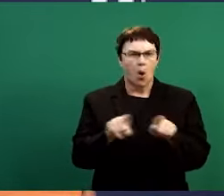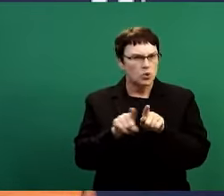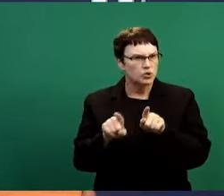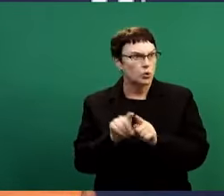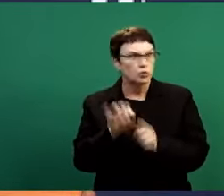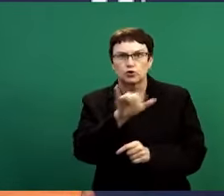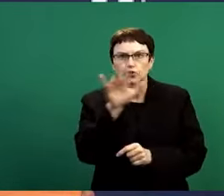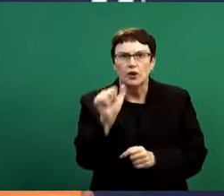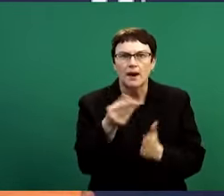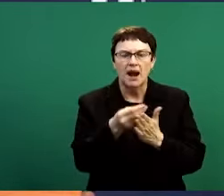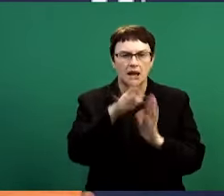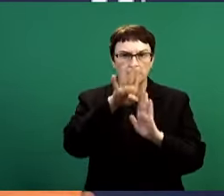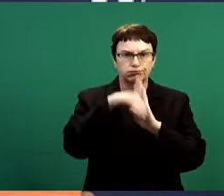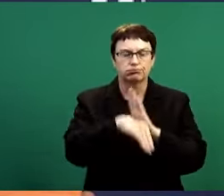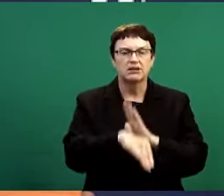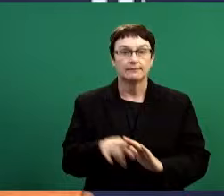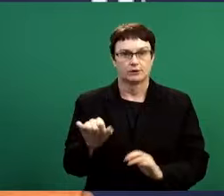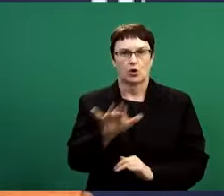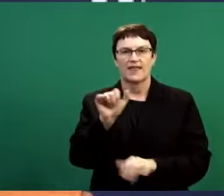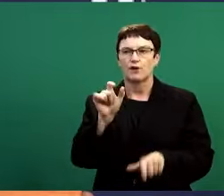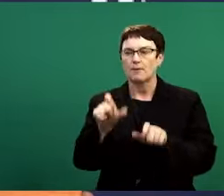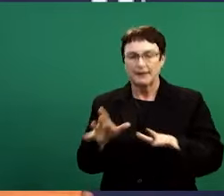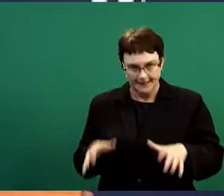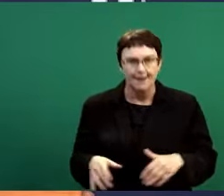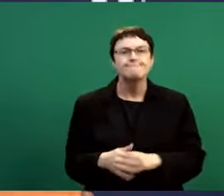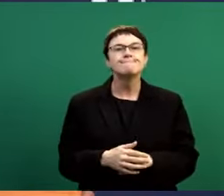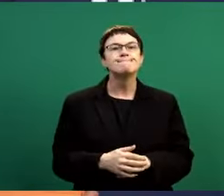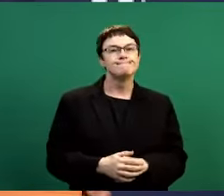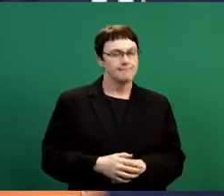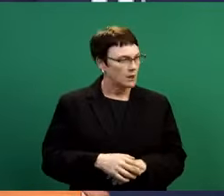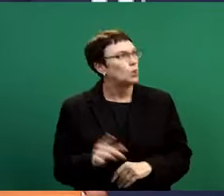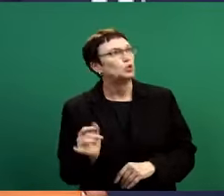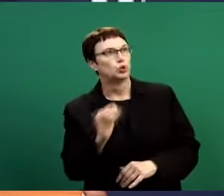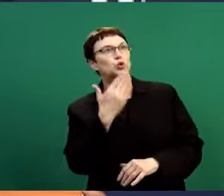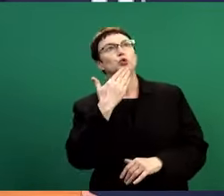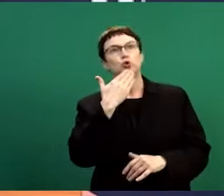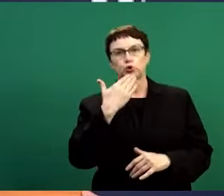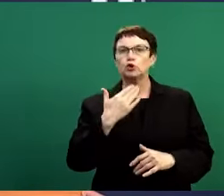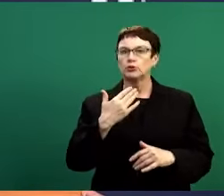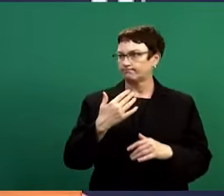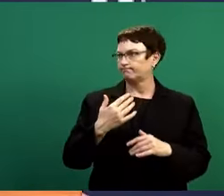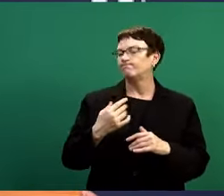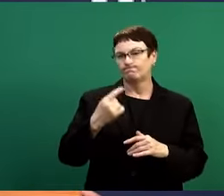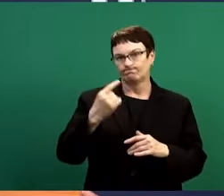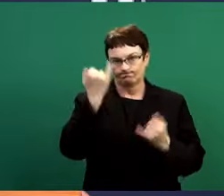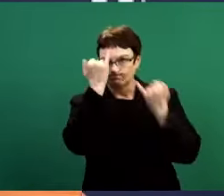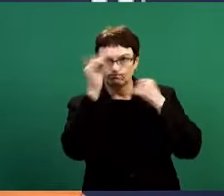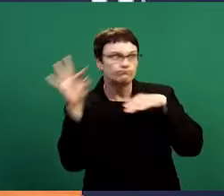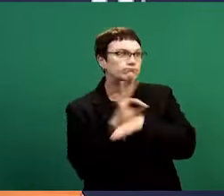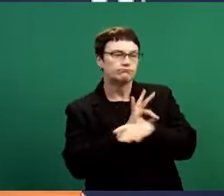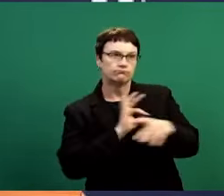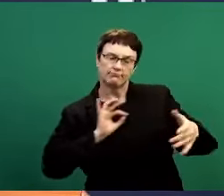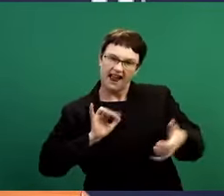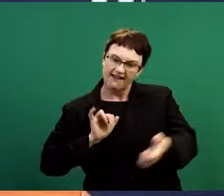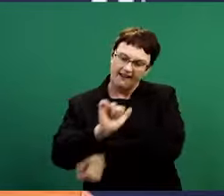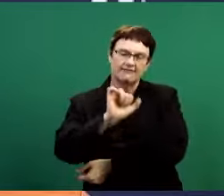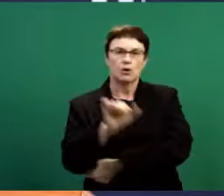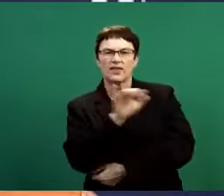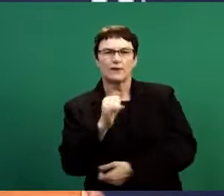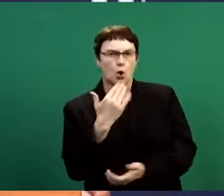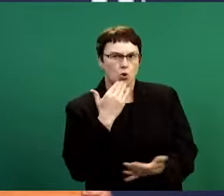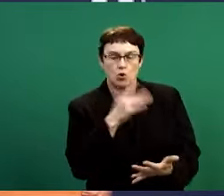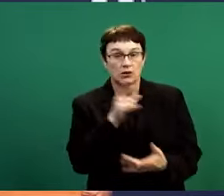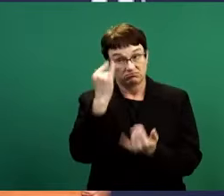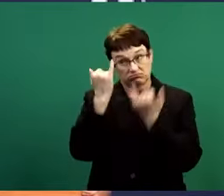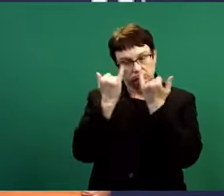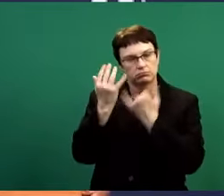is conspiring against us to make the rand so strong and make the life of South African exporters